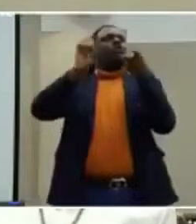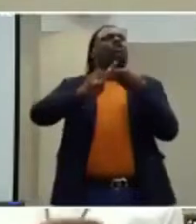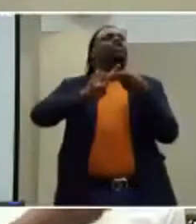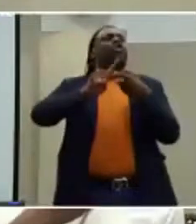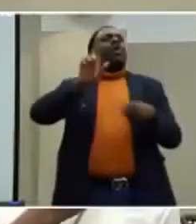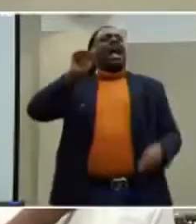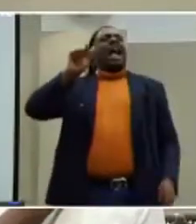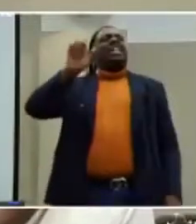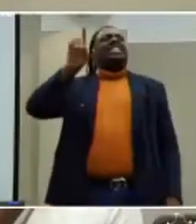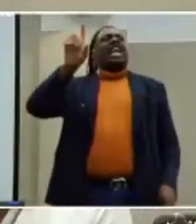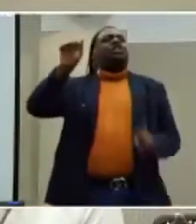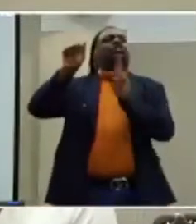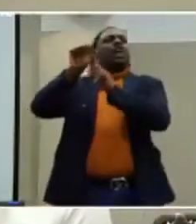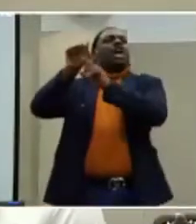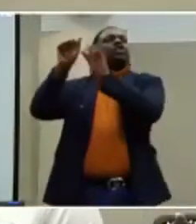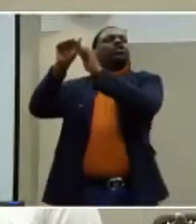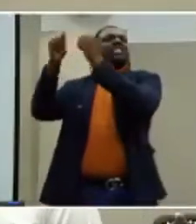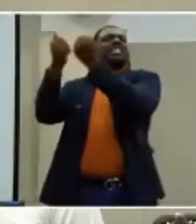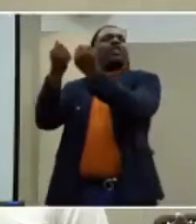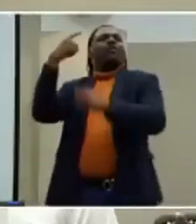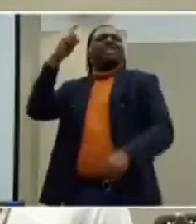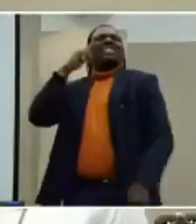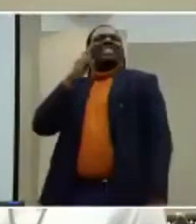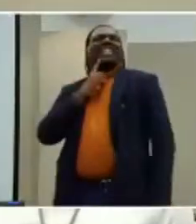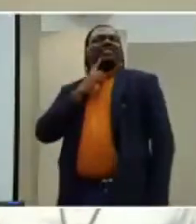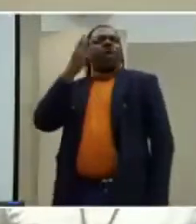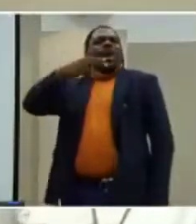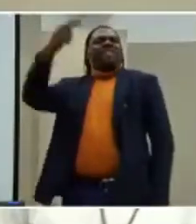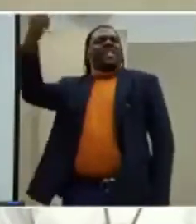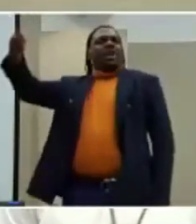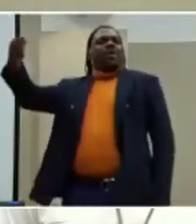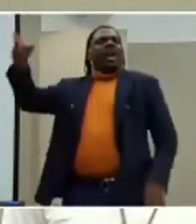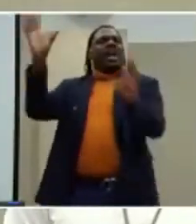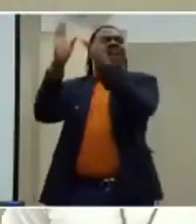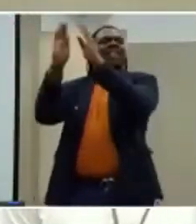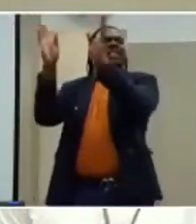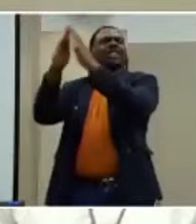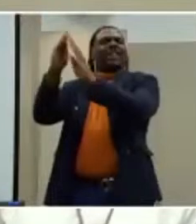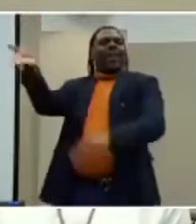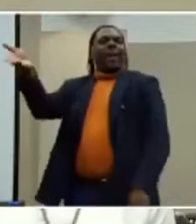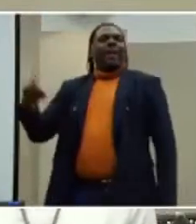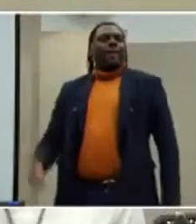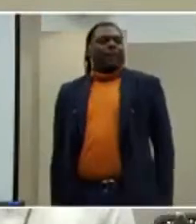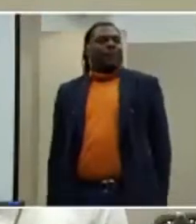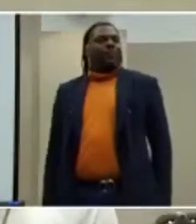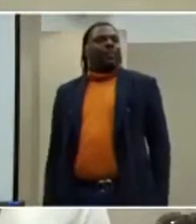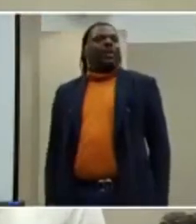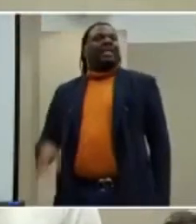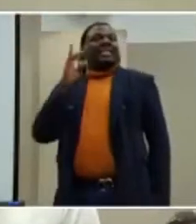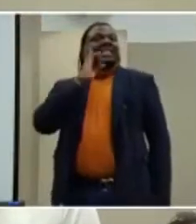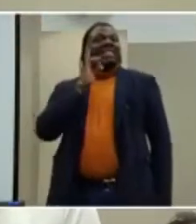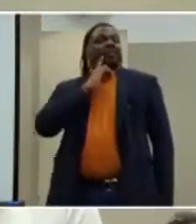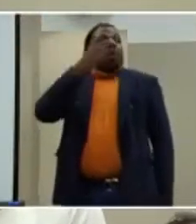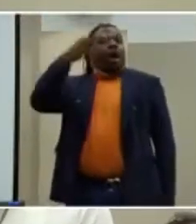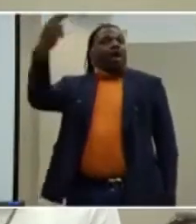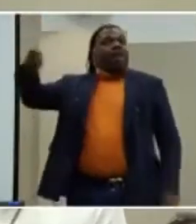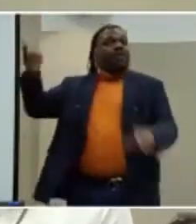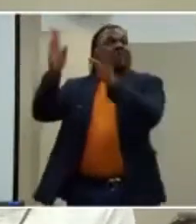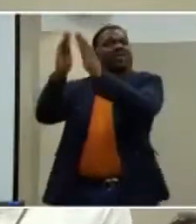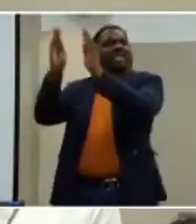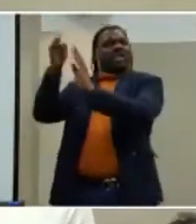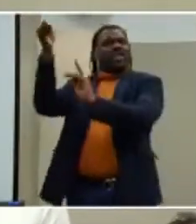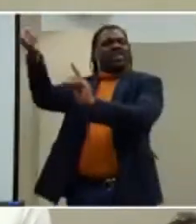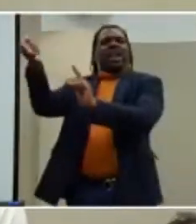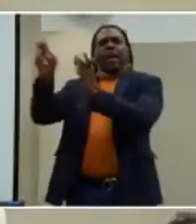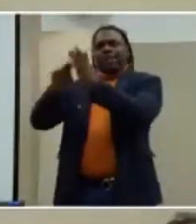Graham Bell Association for the Deaf and Hard of Hearing convention. And the deaf and hard of hearing have made